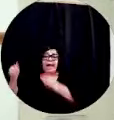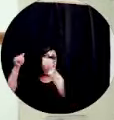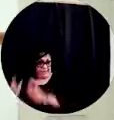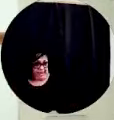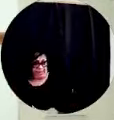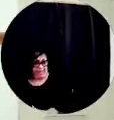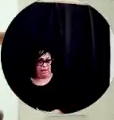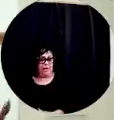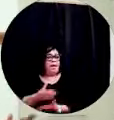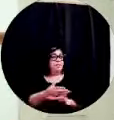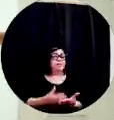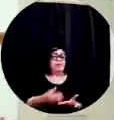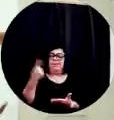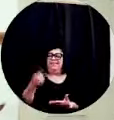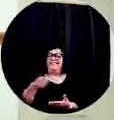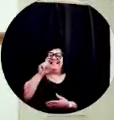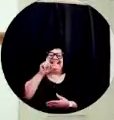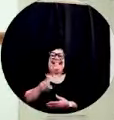cheer up.